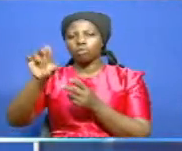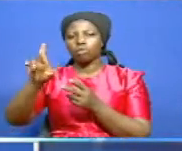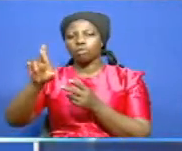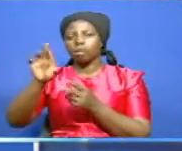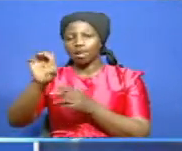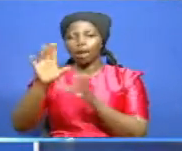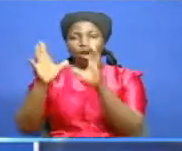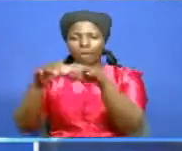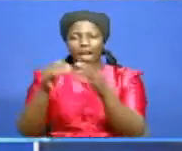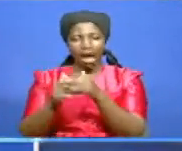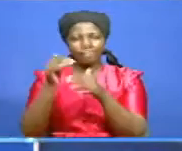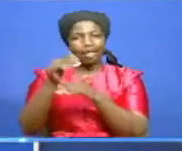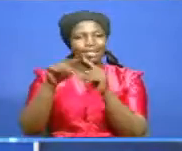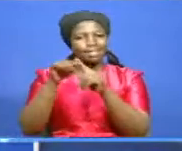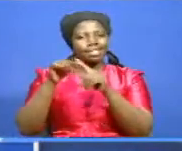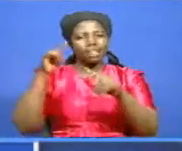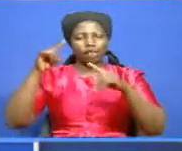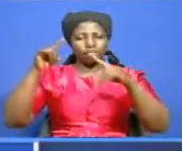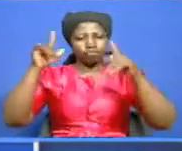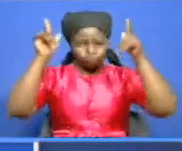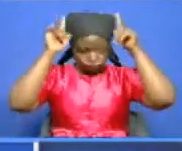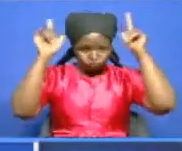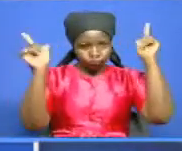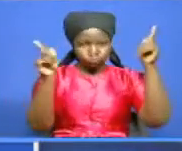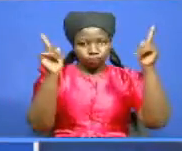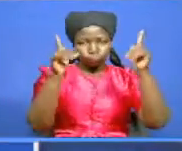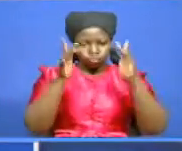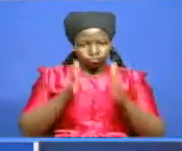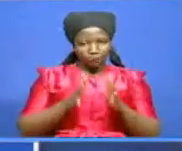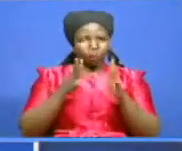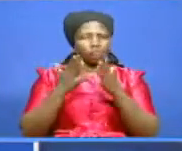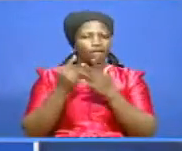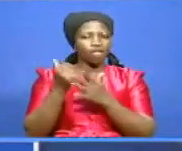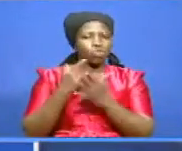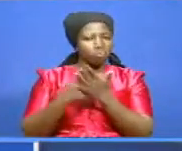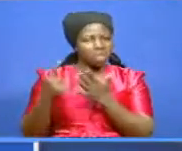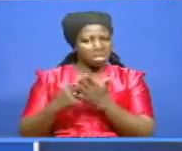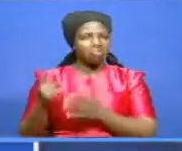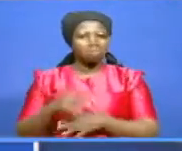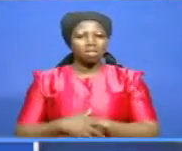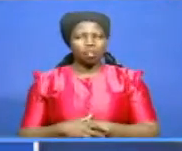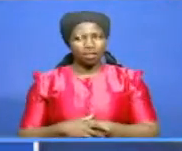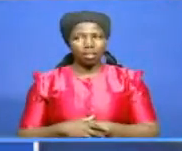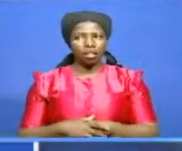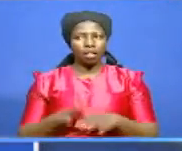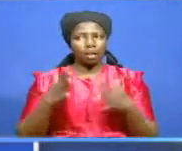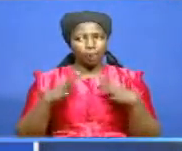killing of Ahad a few weeks ago in Lafe area by a non-persons fueling